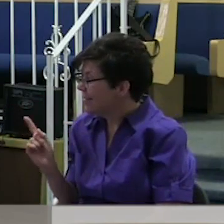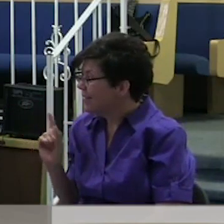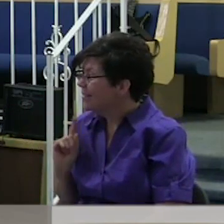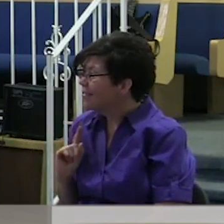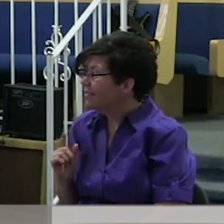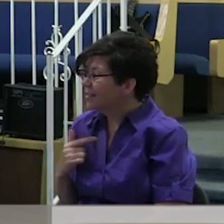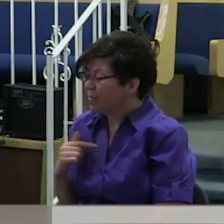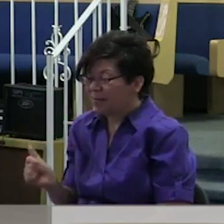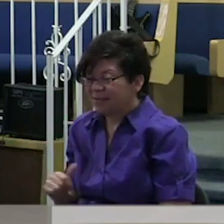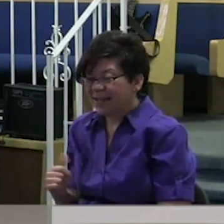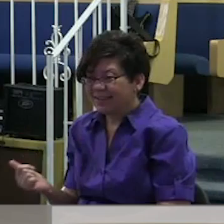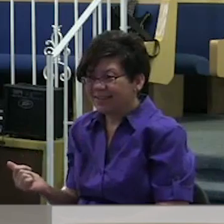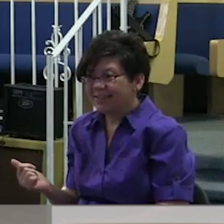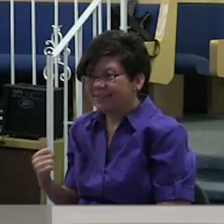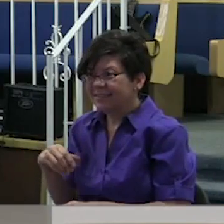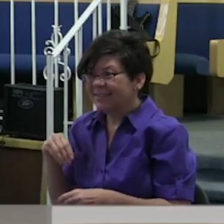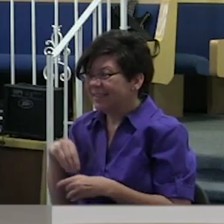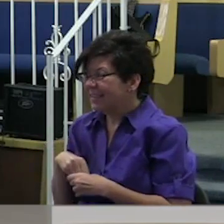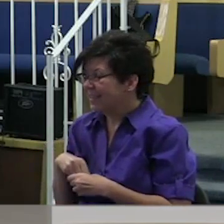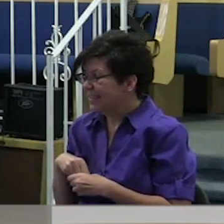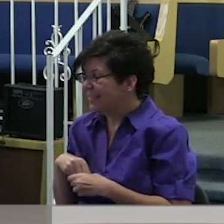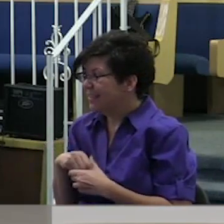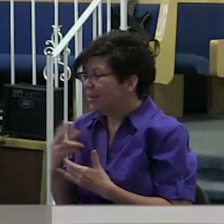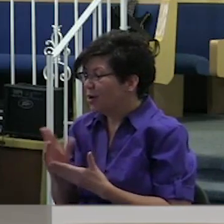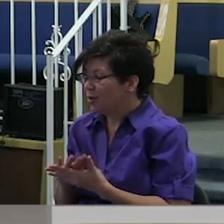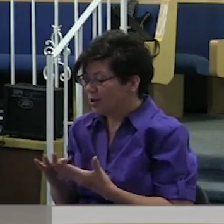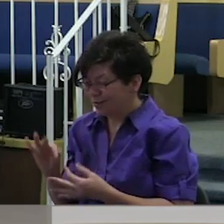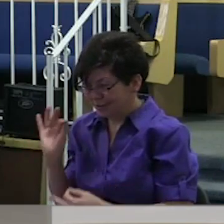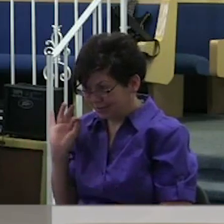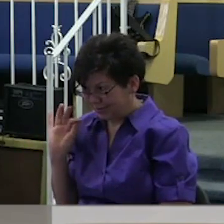were baptized in the Holy